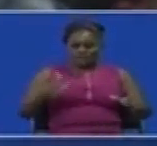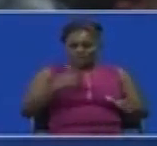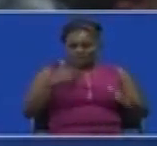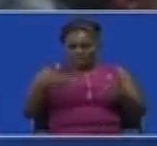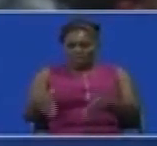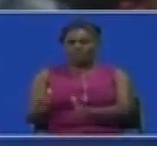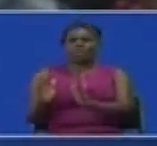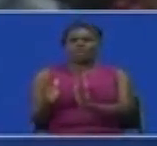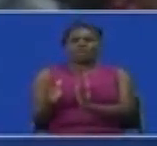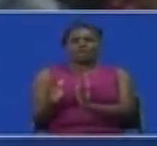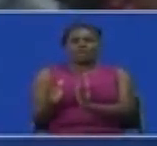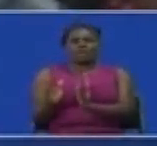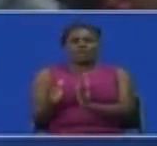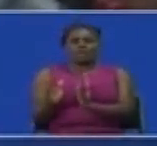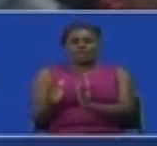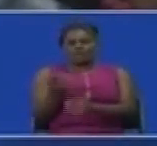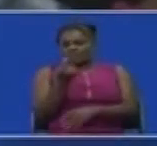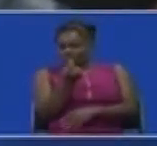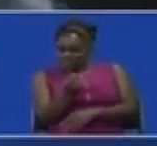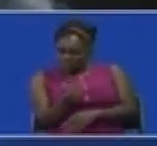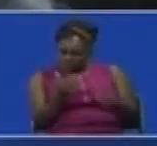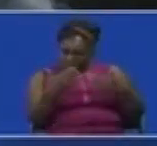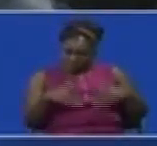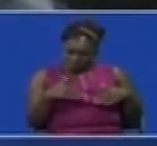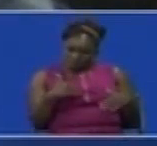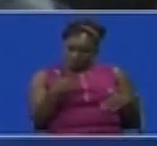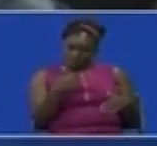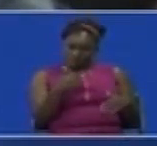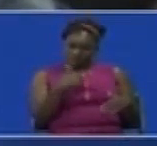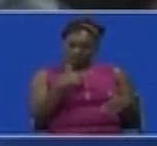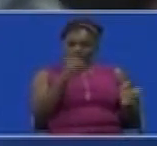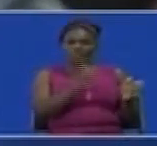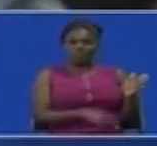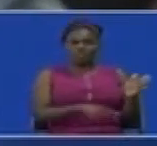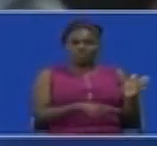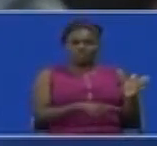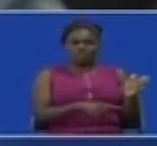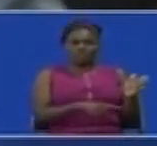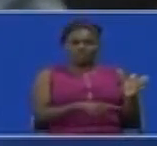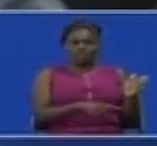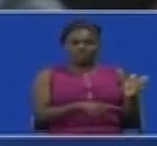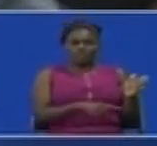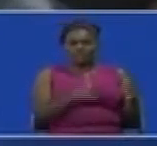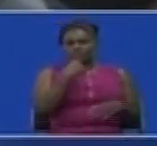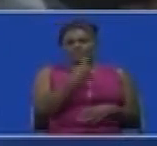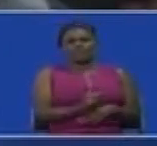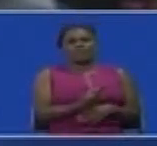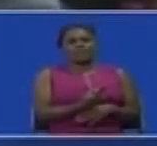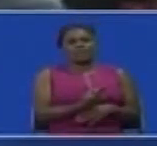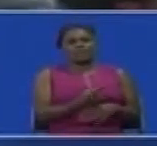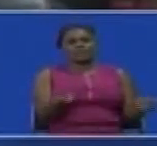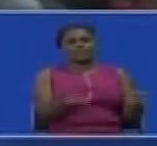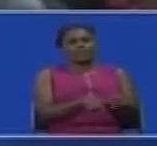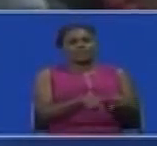way as the minority shall have their say as